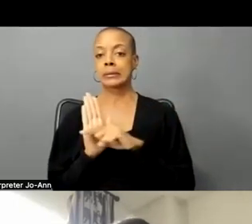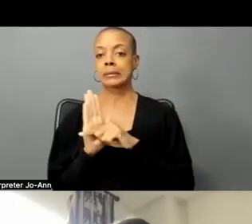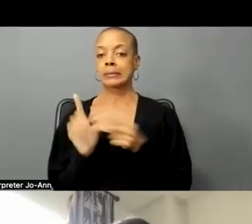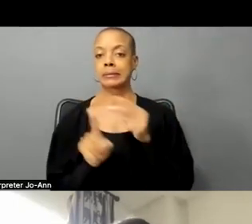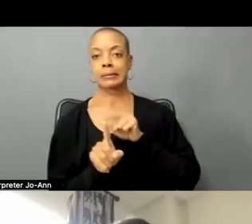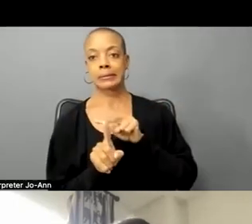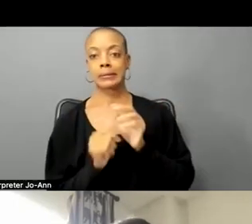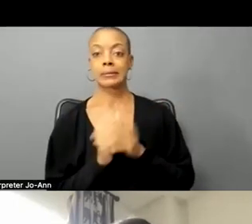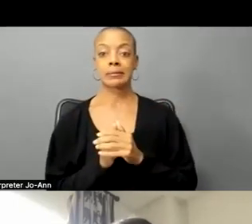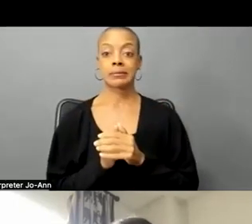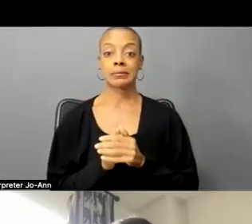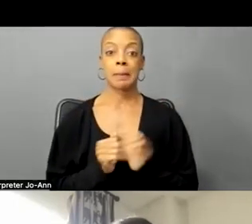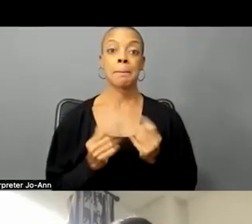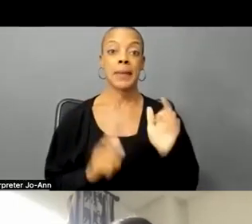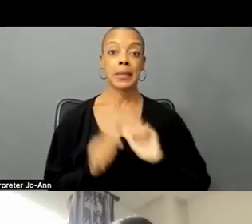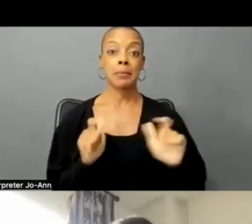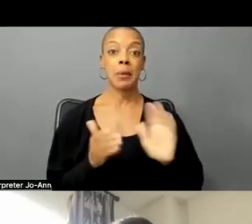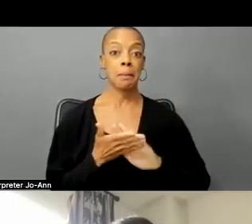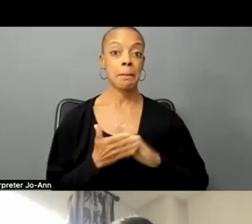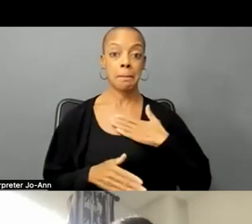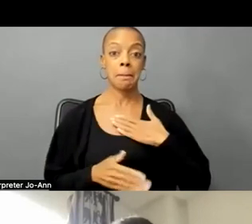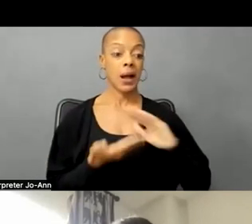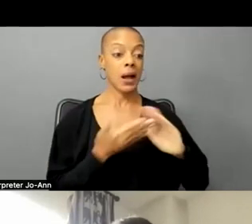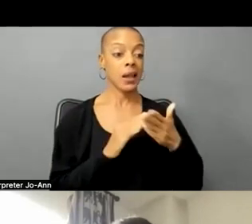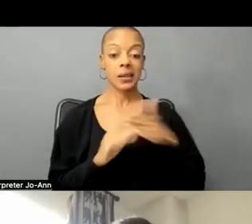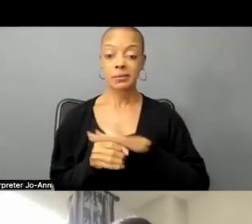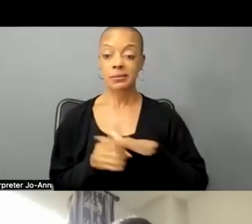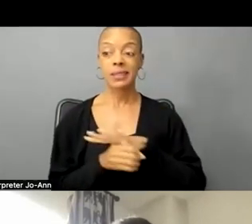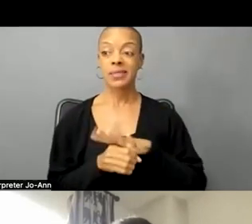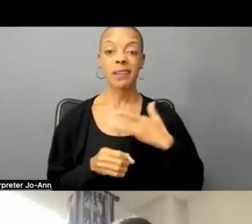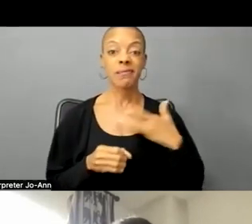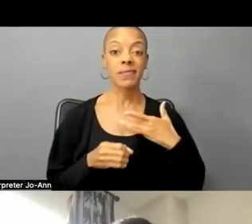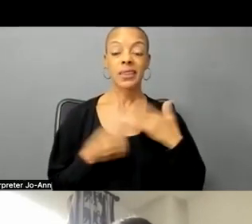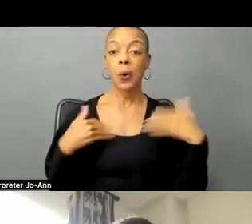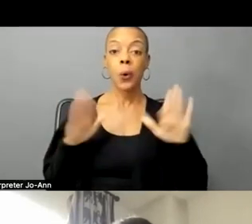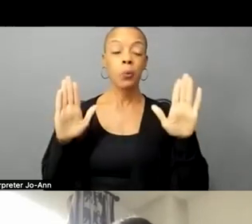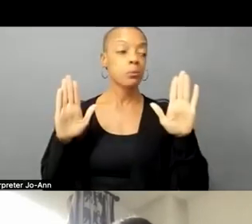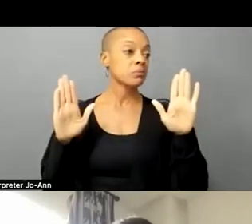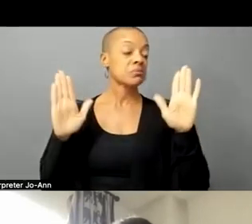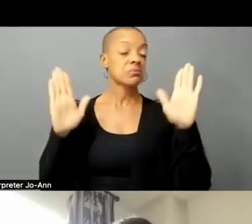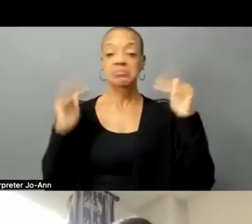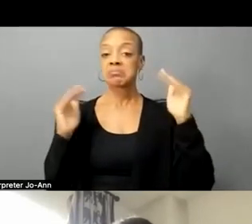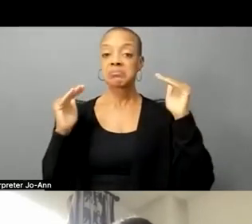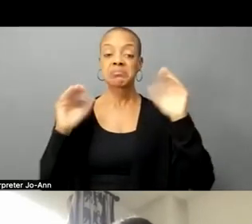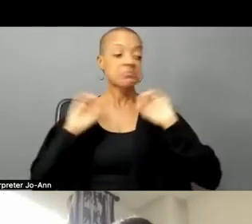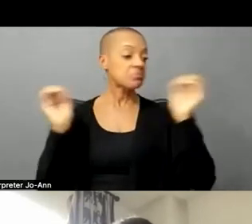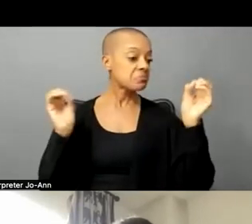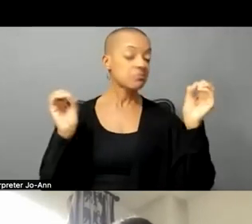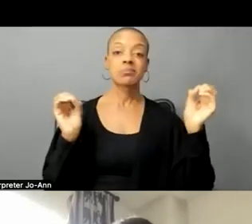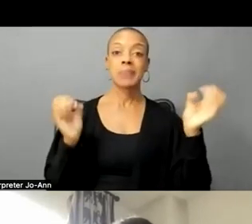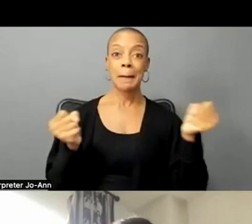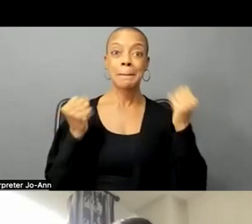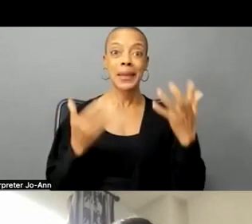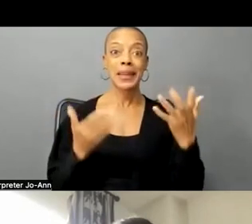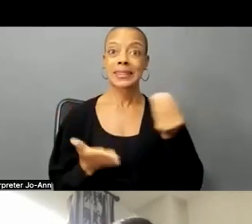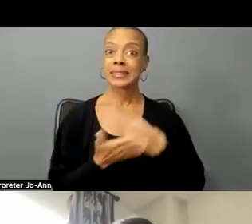lot of people in my neighborhood, you know, I also feel that sense of hopeless, you know, A lot of us economically were just